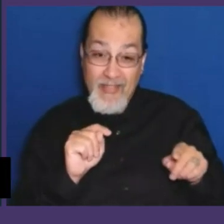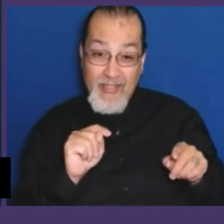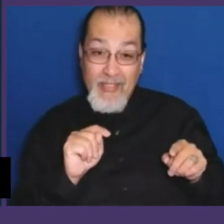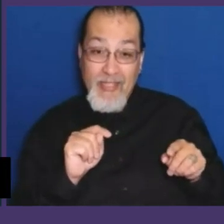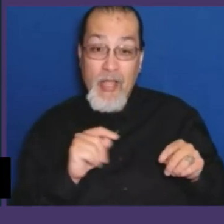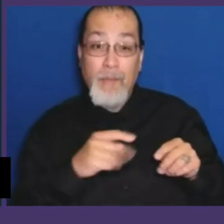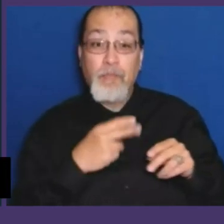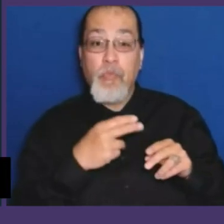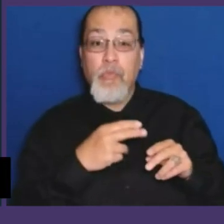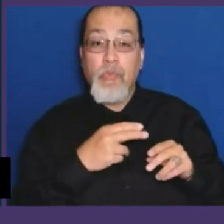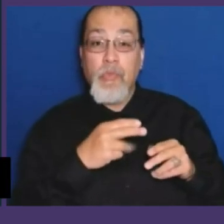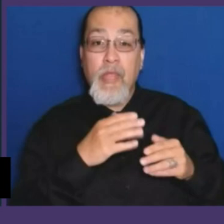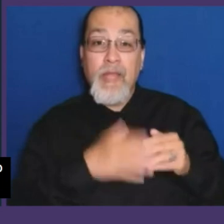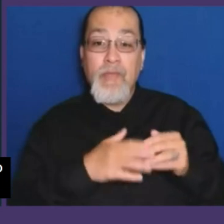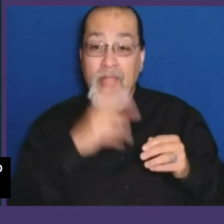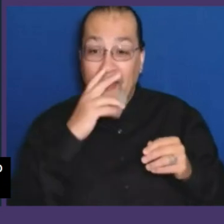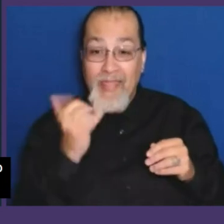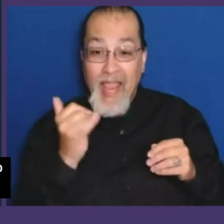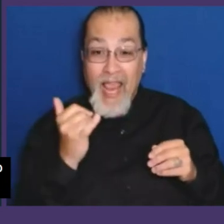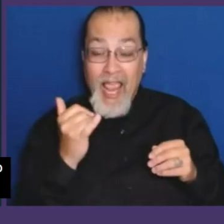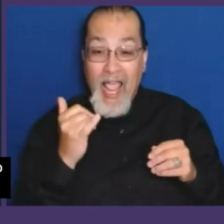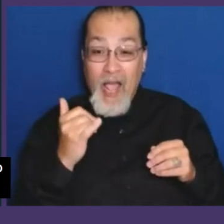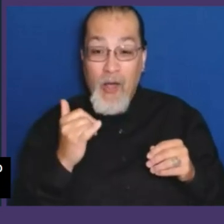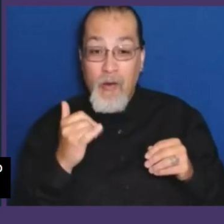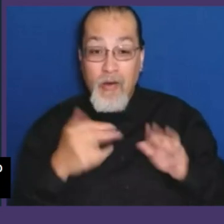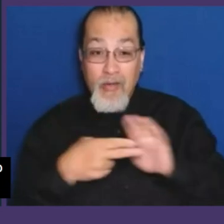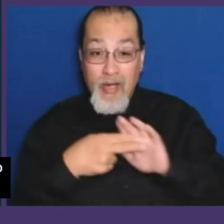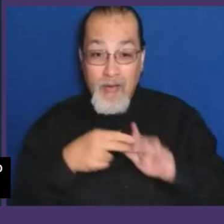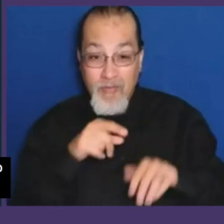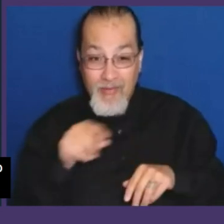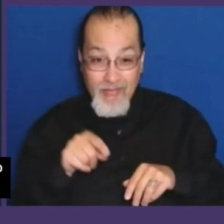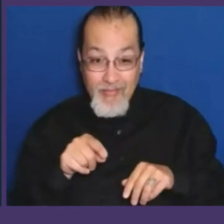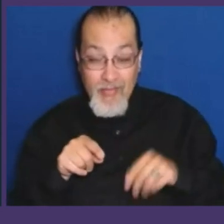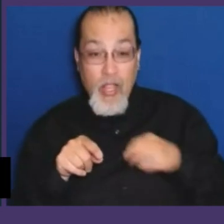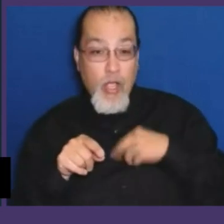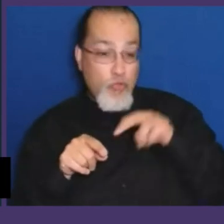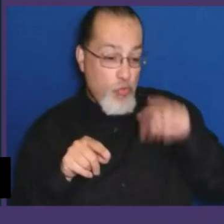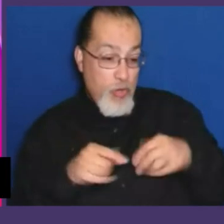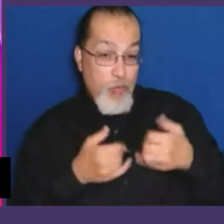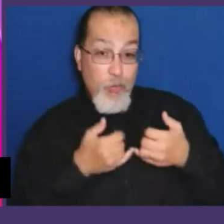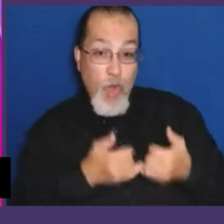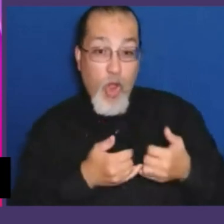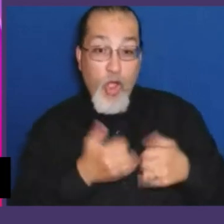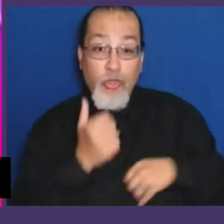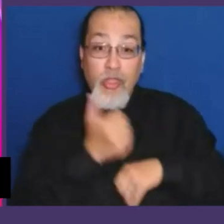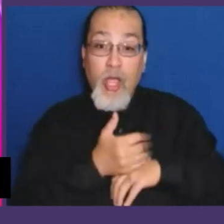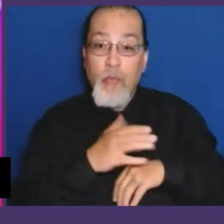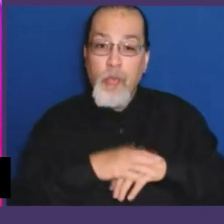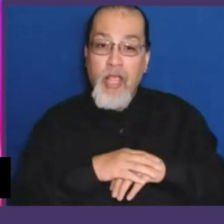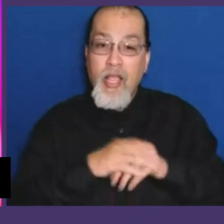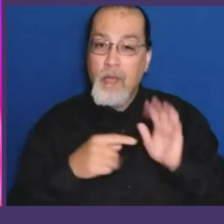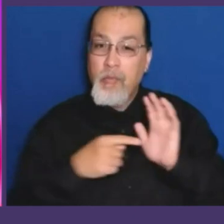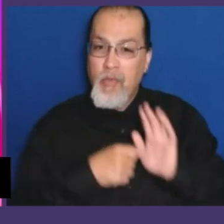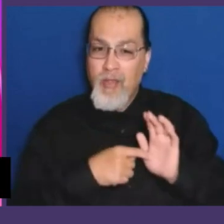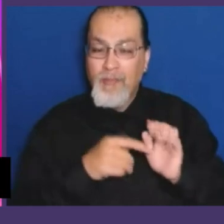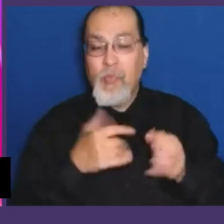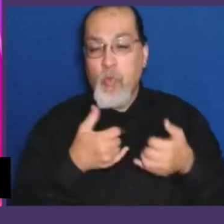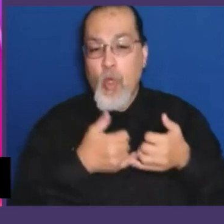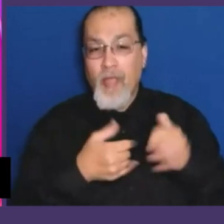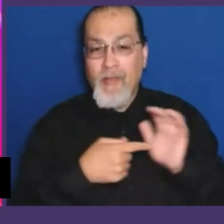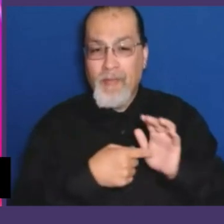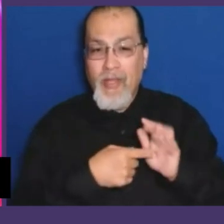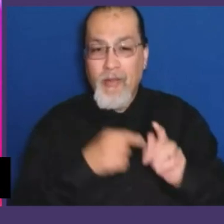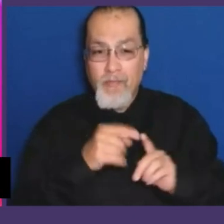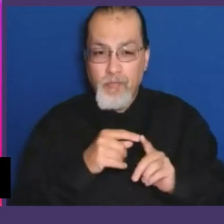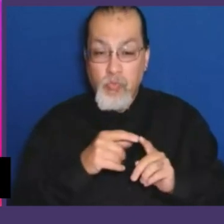off the reward according to the reward model, which is now kept fixed. It doesn't change anymore. And now the reward model tells us the quality of every